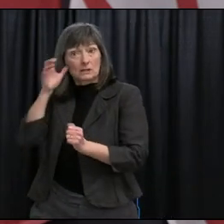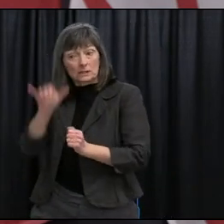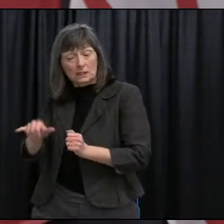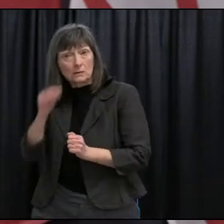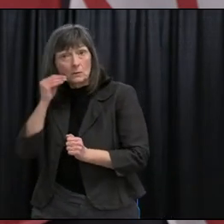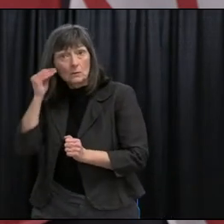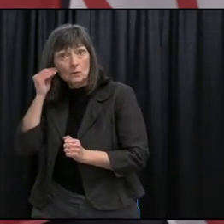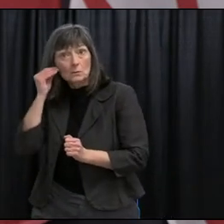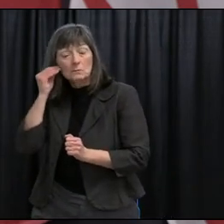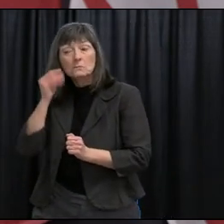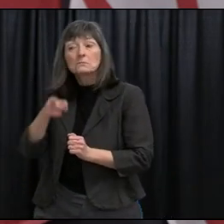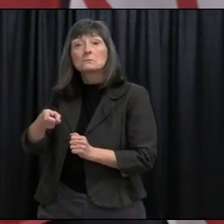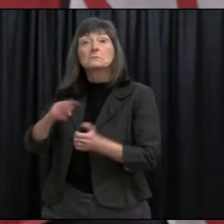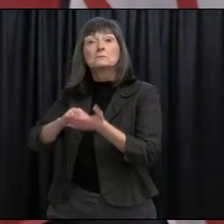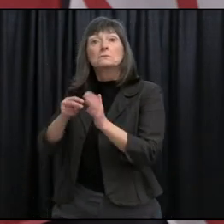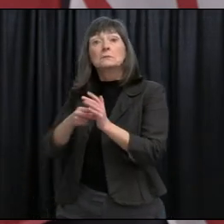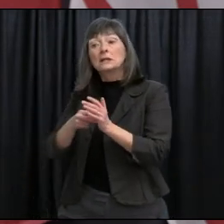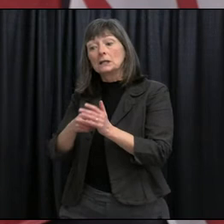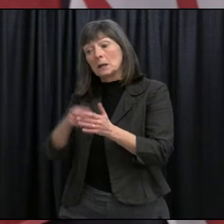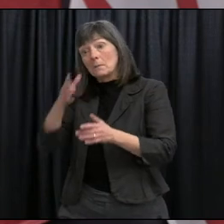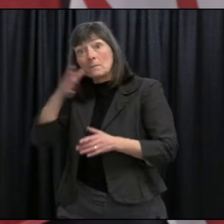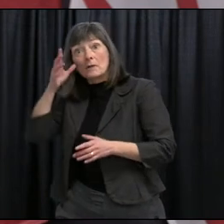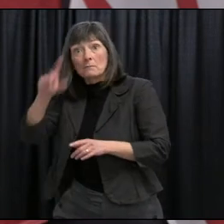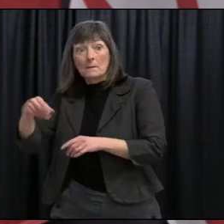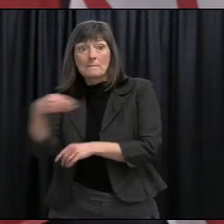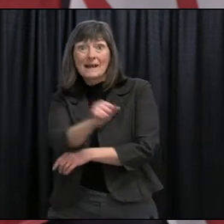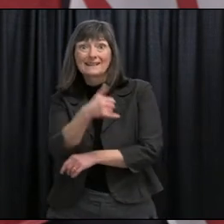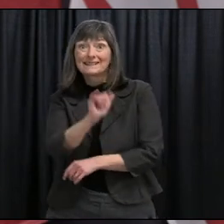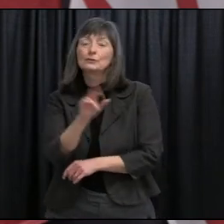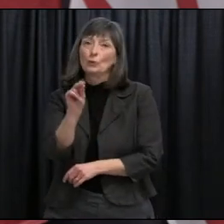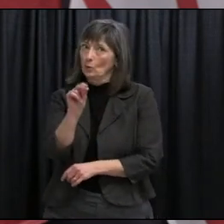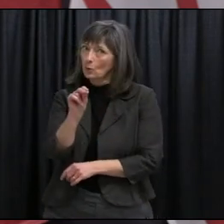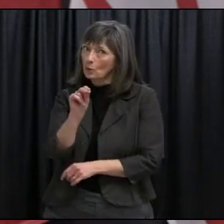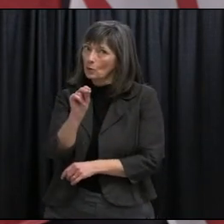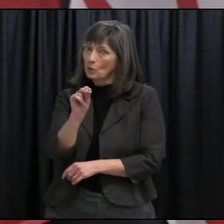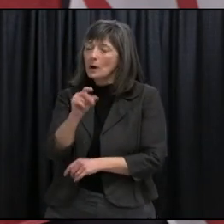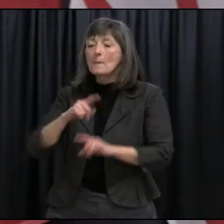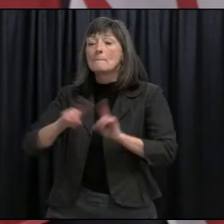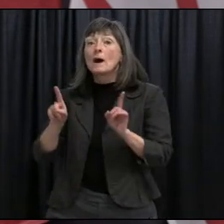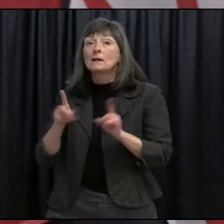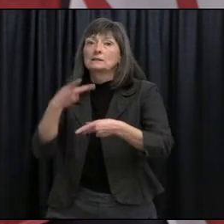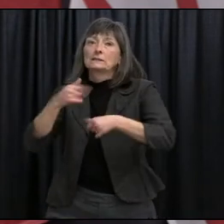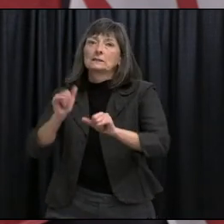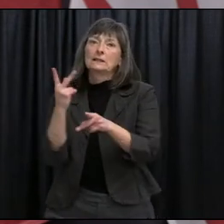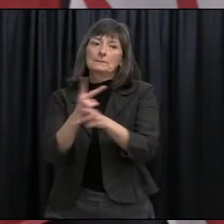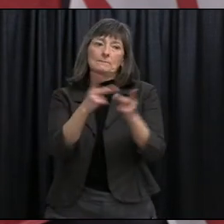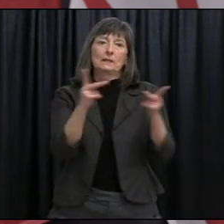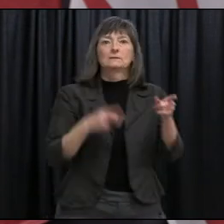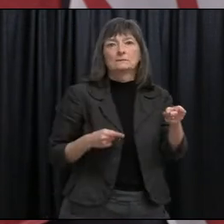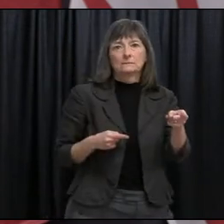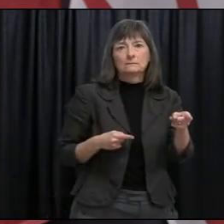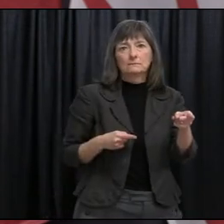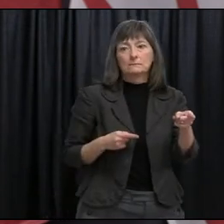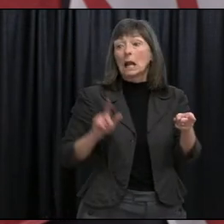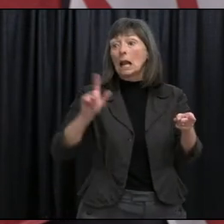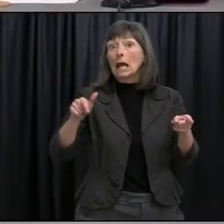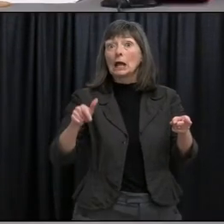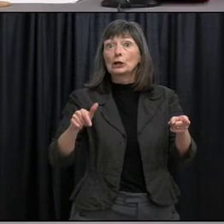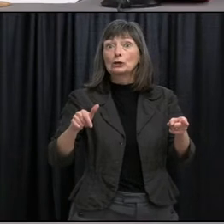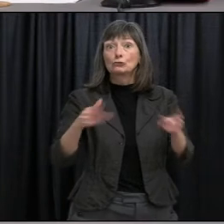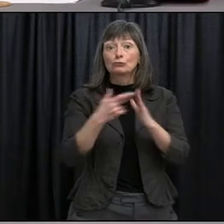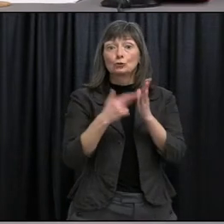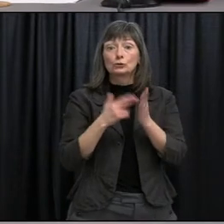the parent will not be penalized or have to pay the fee and will not lose their spot. Thank you, Brian.